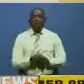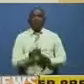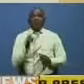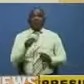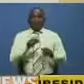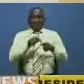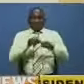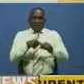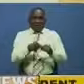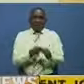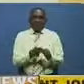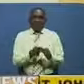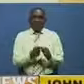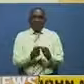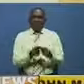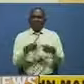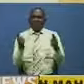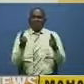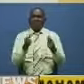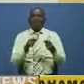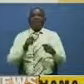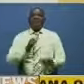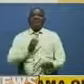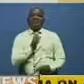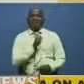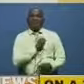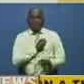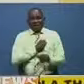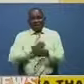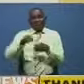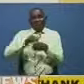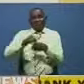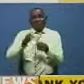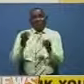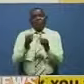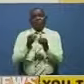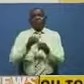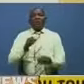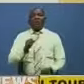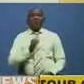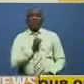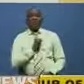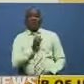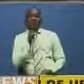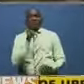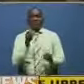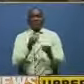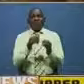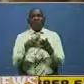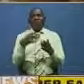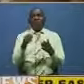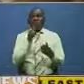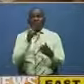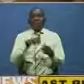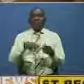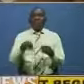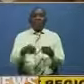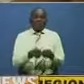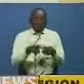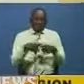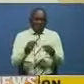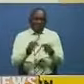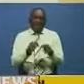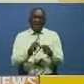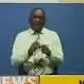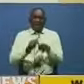undertake massive staff reorientation. It's a very expensive process, trying to get